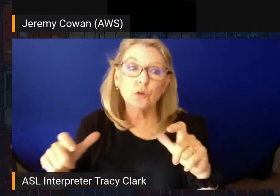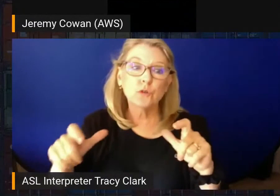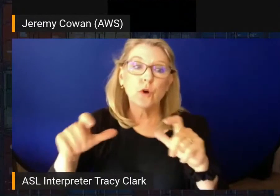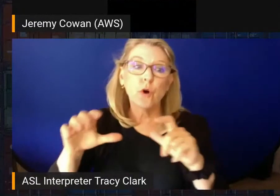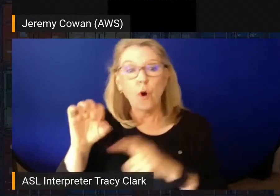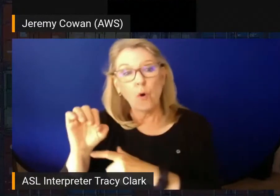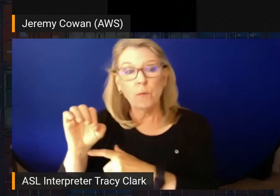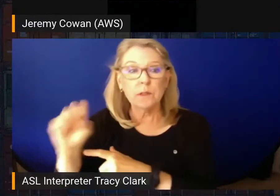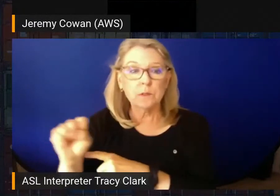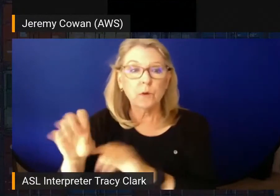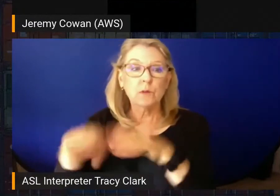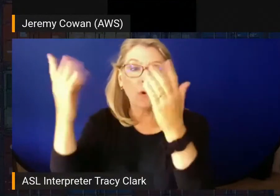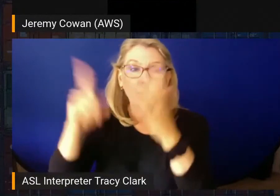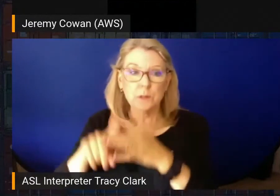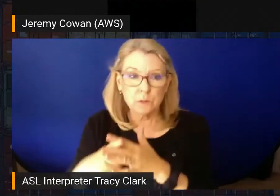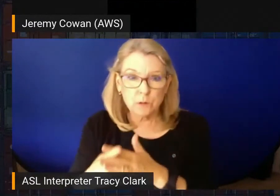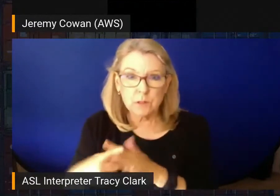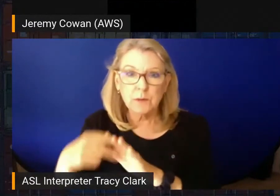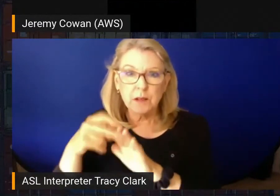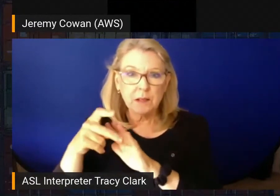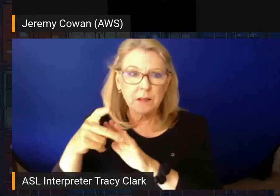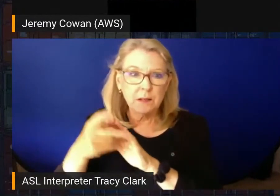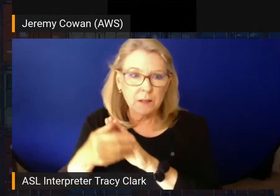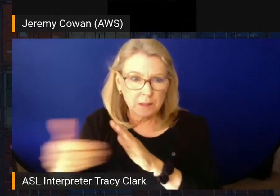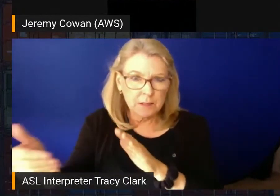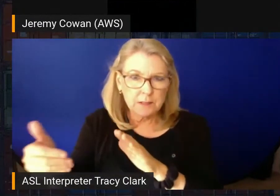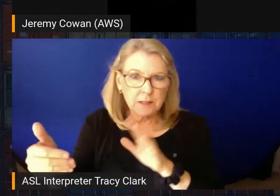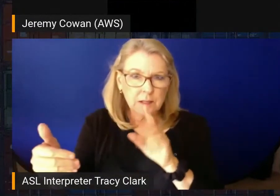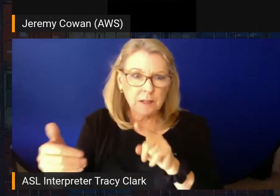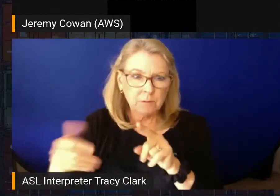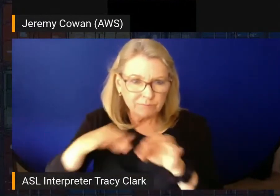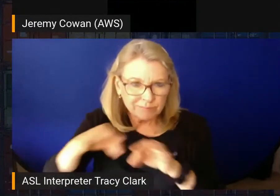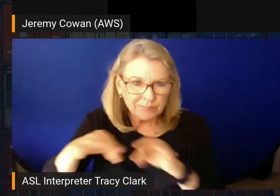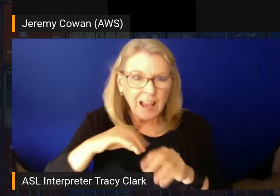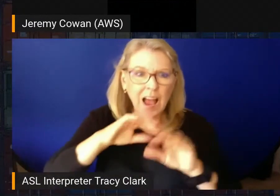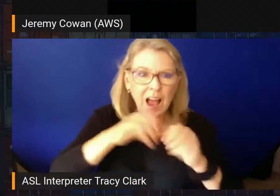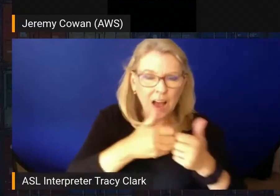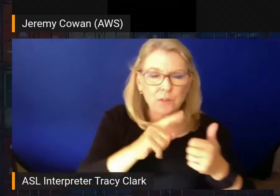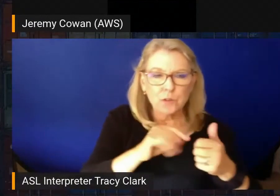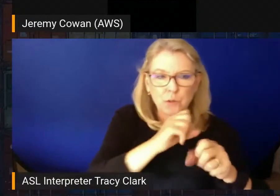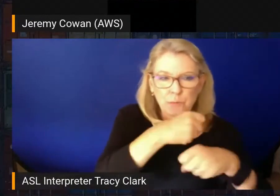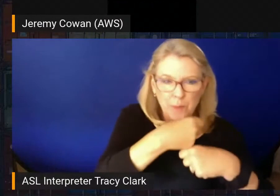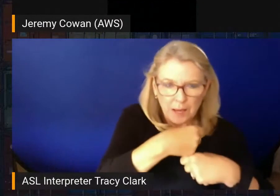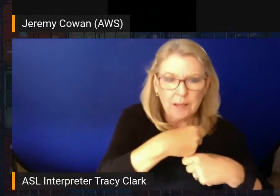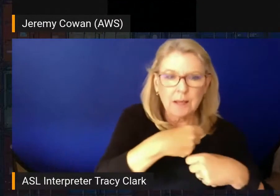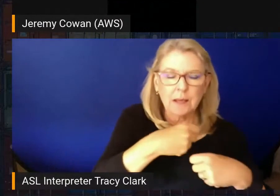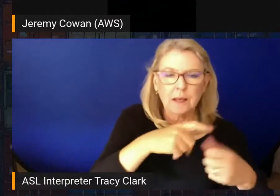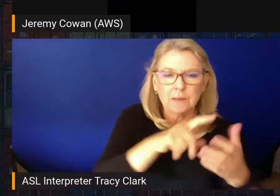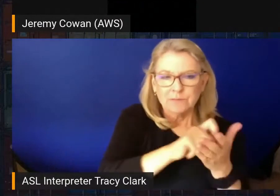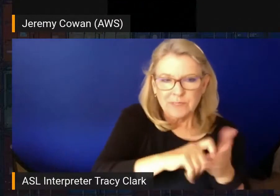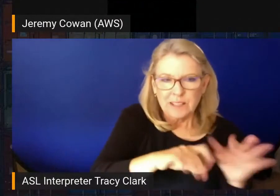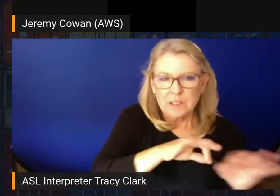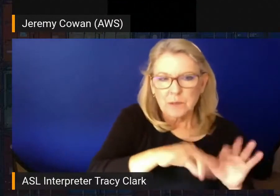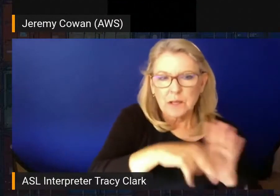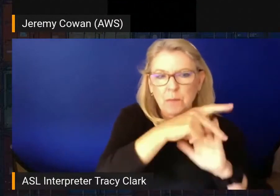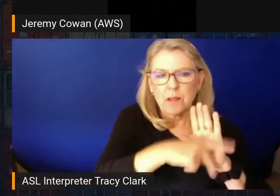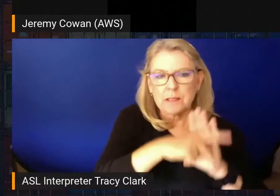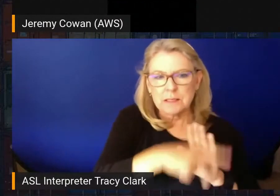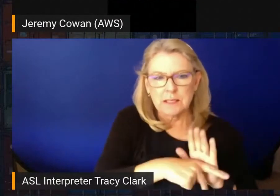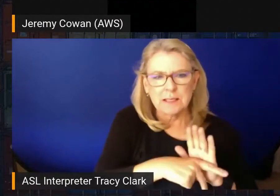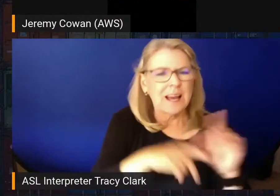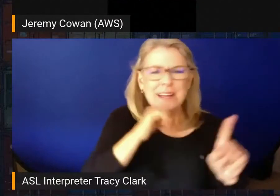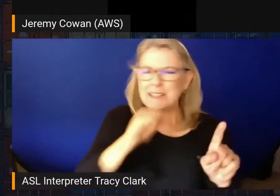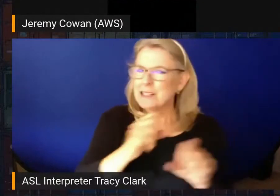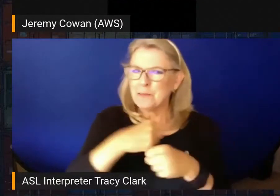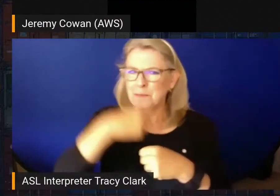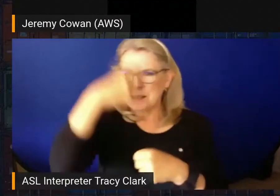to correctly express and apply policy. And it doesn't necessarily make sense for a container orchestration system to try and also